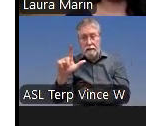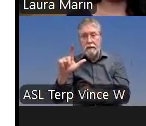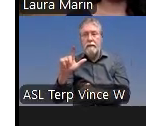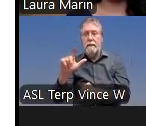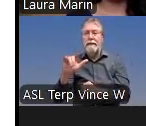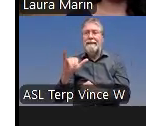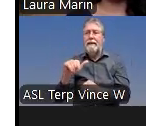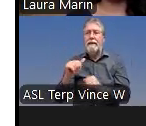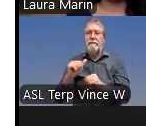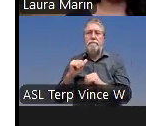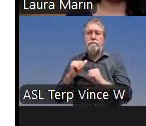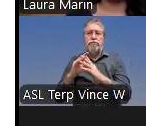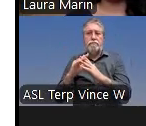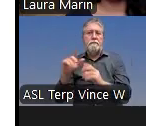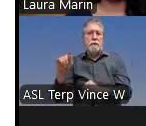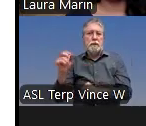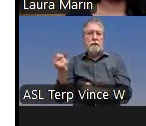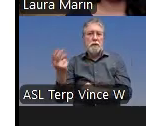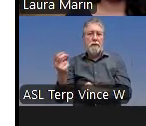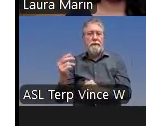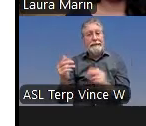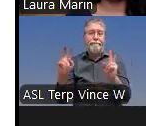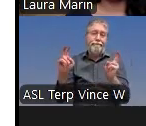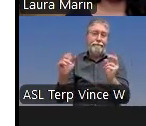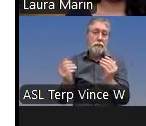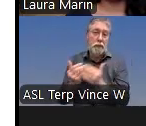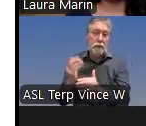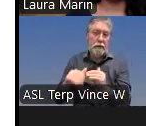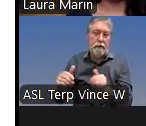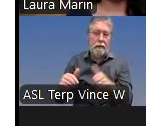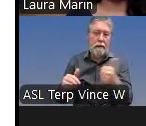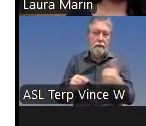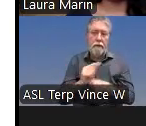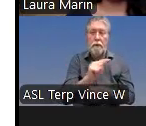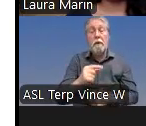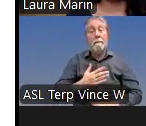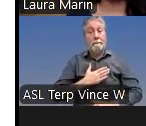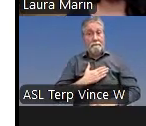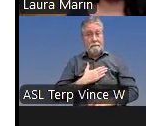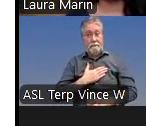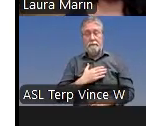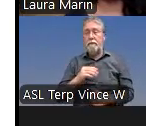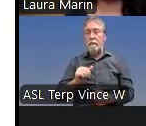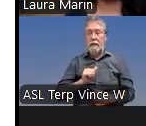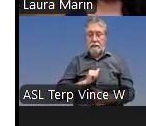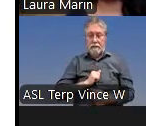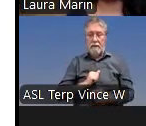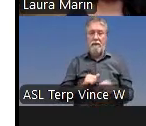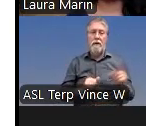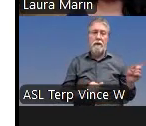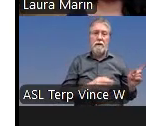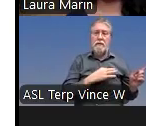2012. So this is a newer site. I personally and my staff member, one of my staff members, and somebody from the National Water and Climate